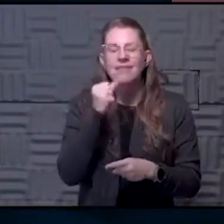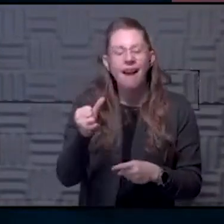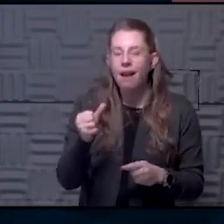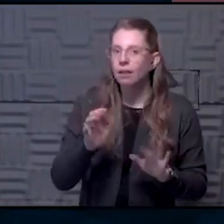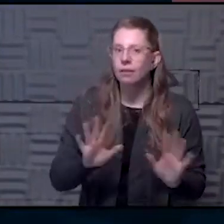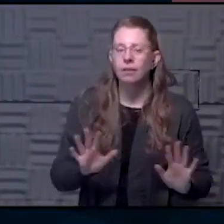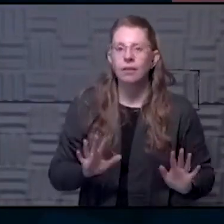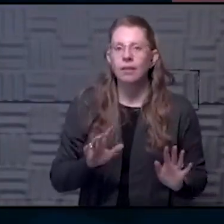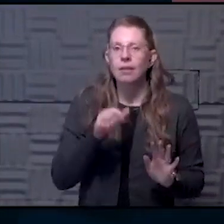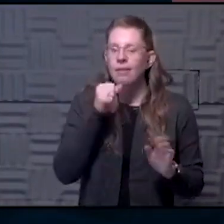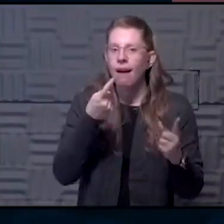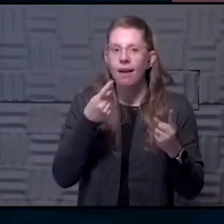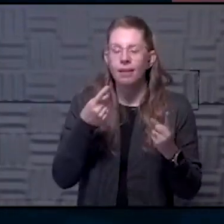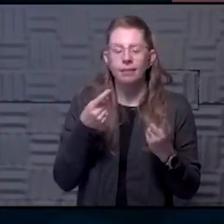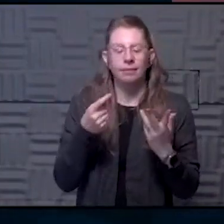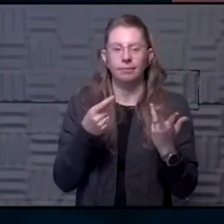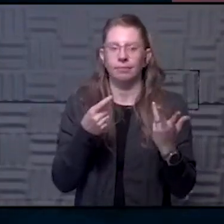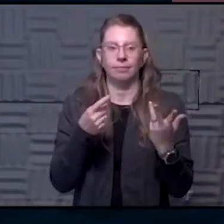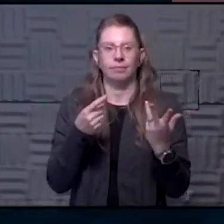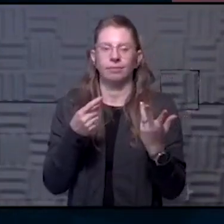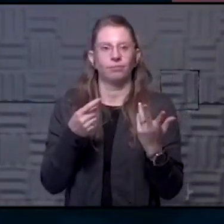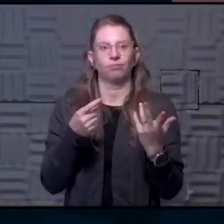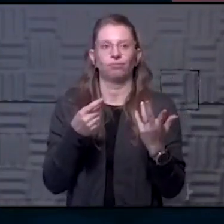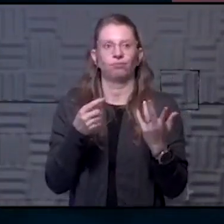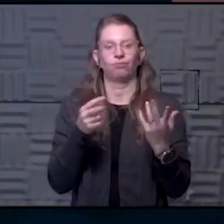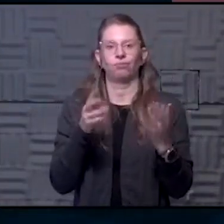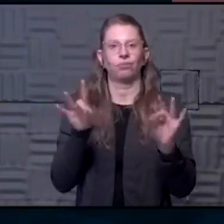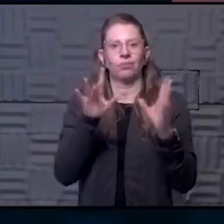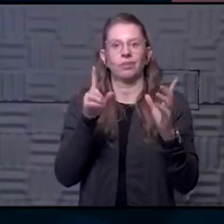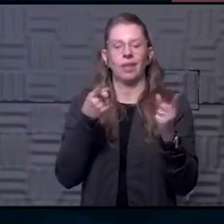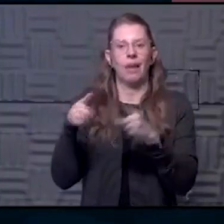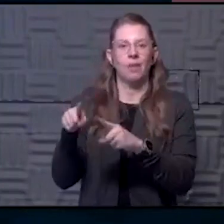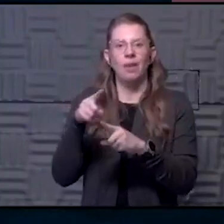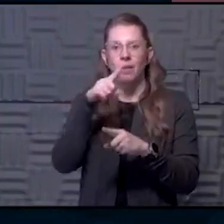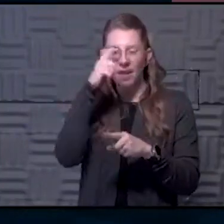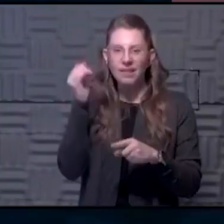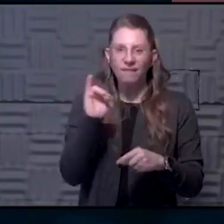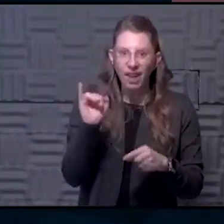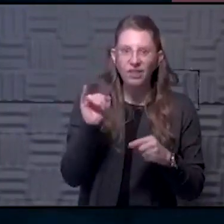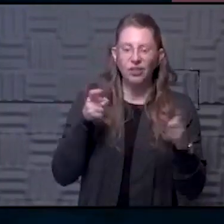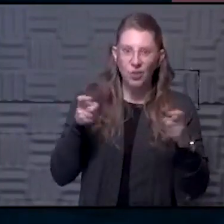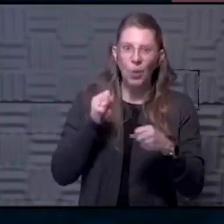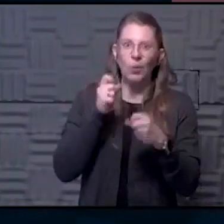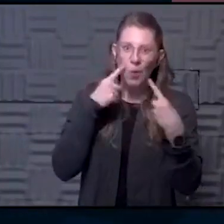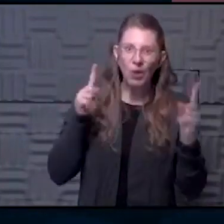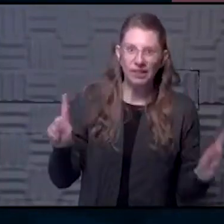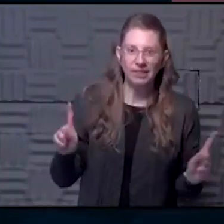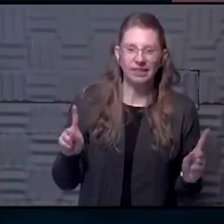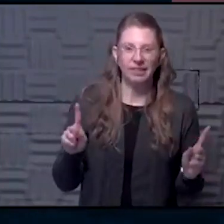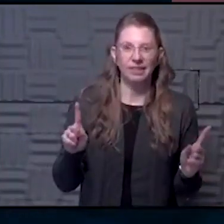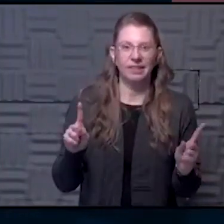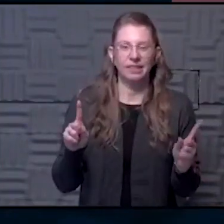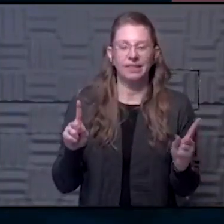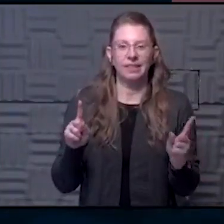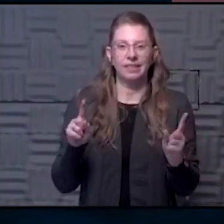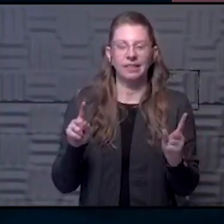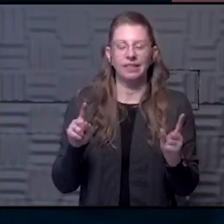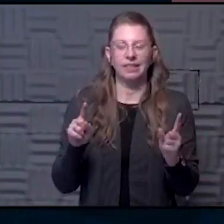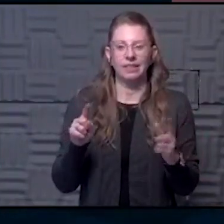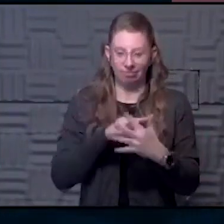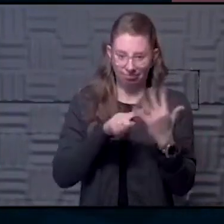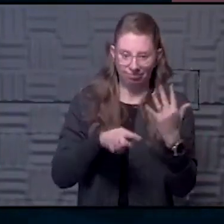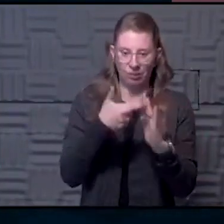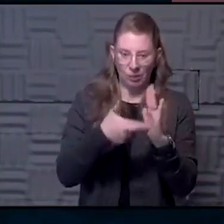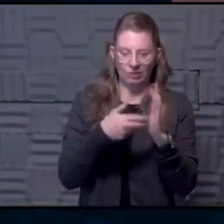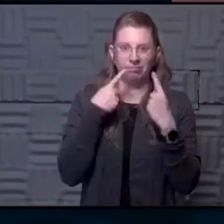not happenstance. It didn't just, it's because infection control works, right? Infection control works. Right.